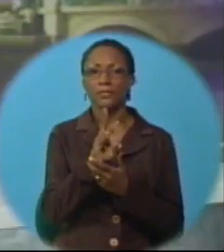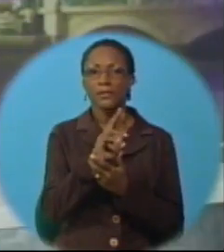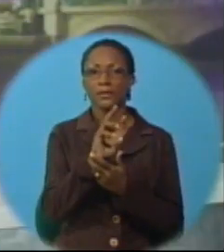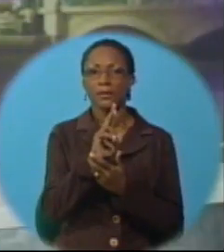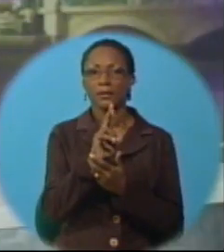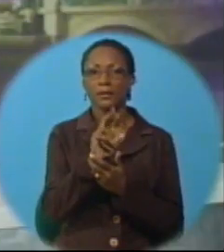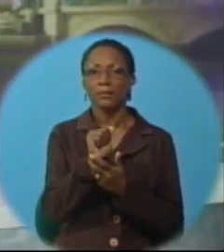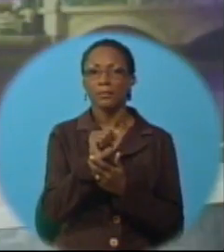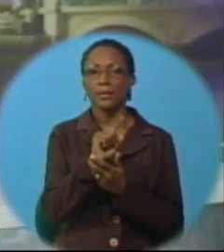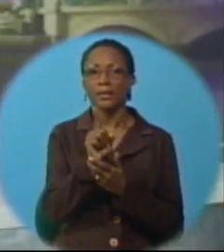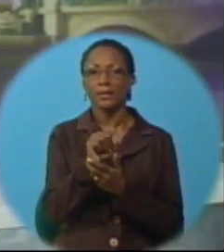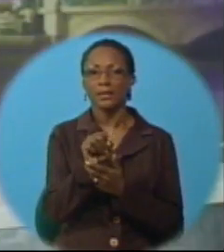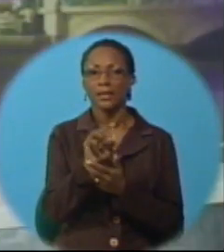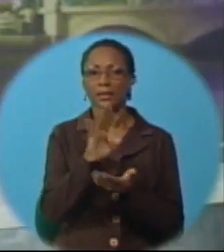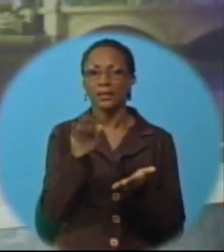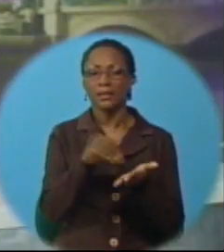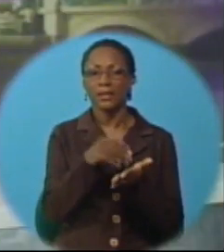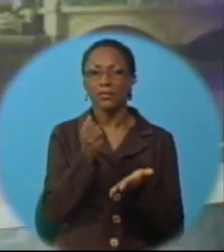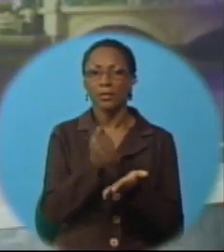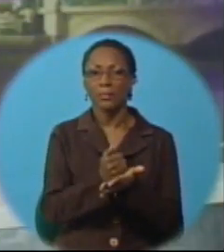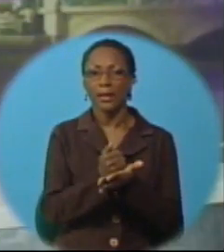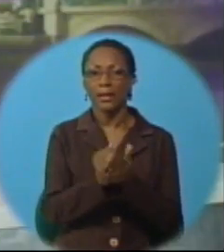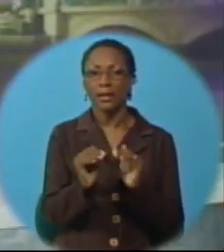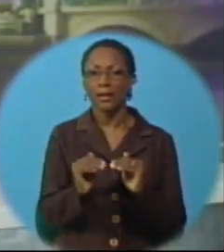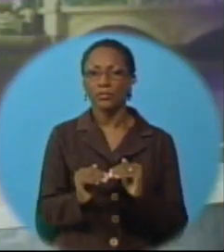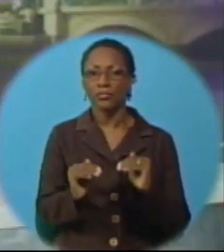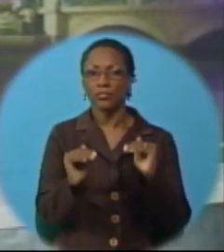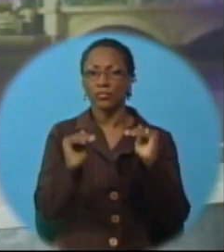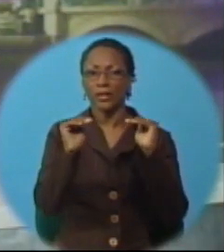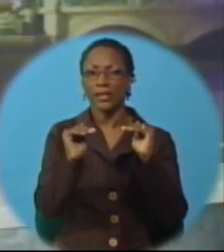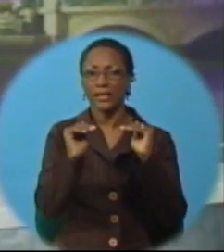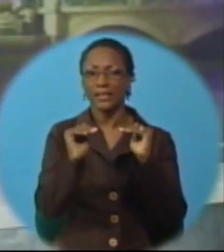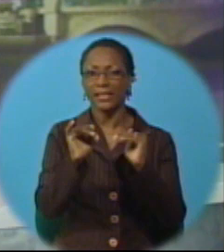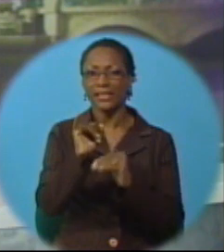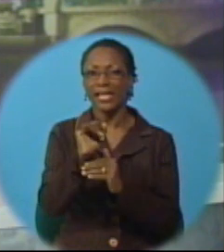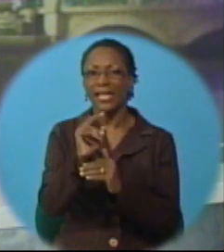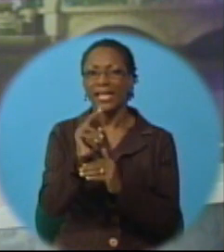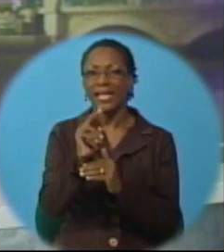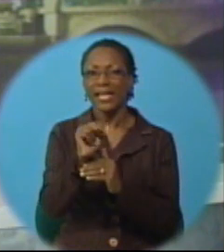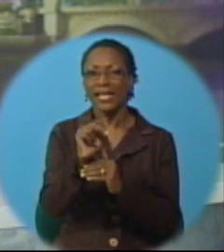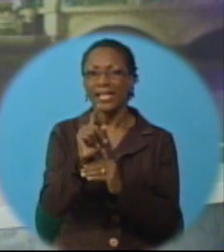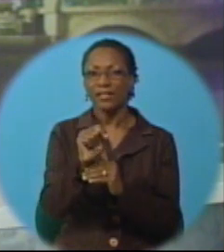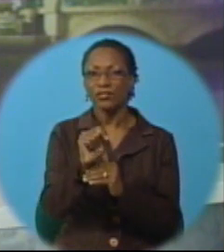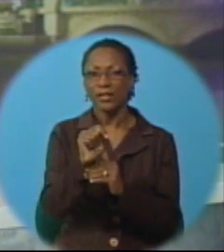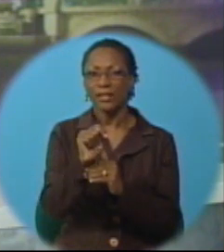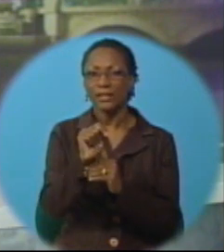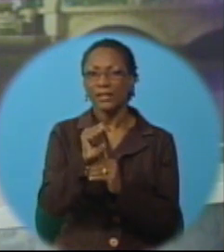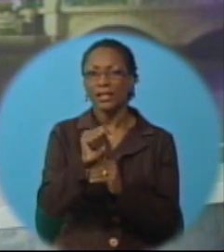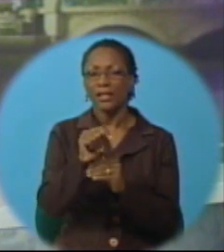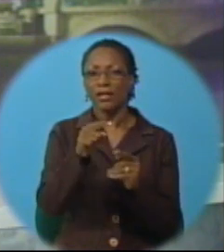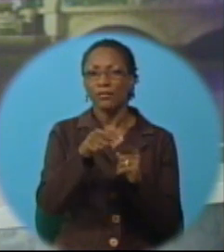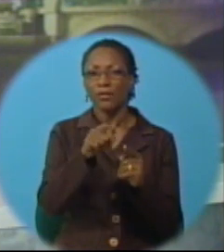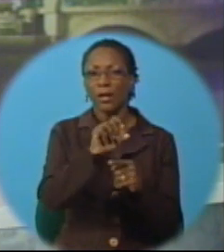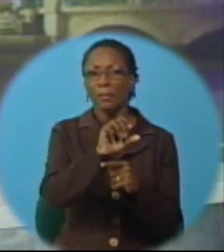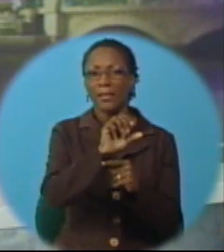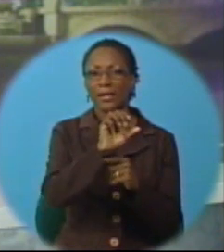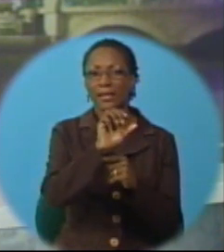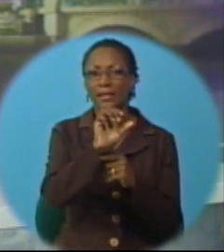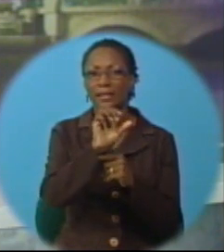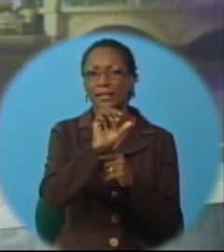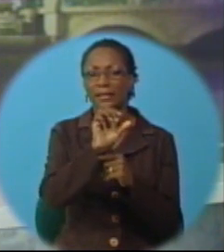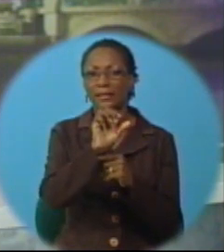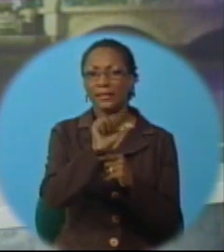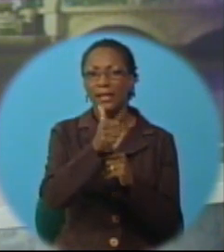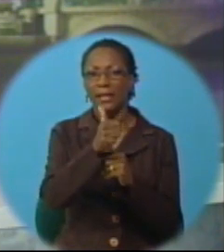Brazil's central bank has raised its benchmark interest rate to 10 percent from 9.5 percent, the sixth time in a row that it